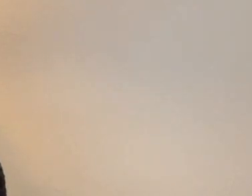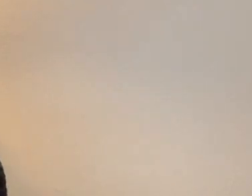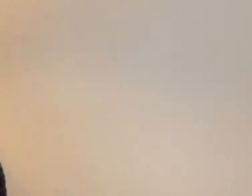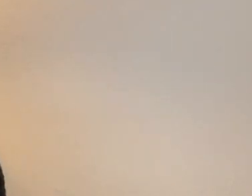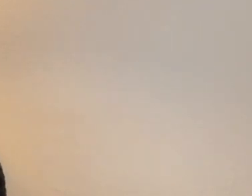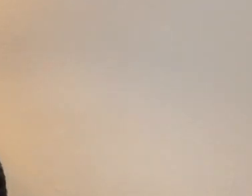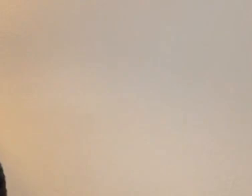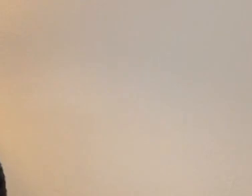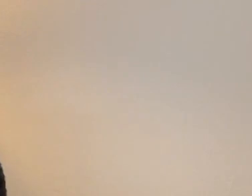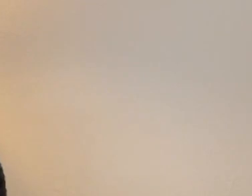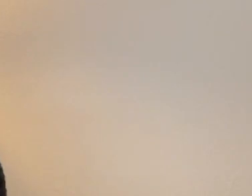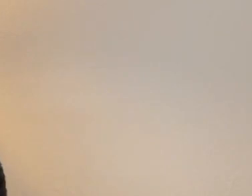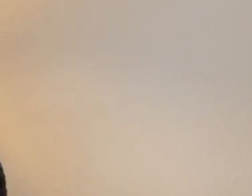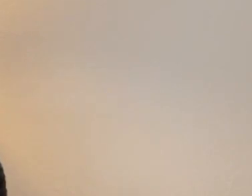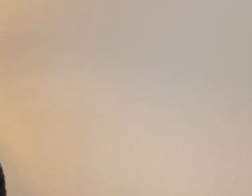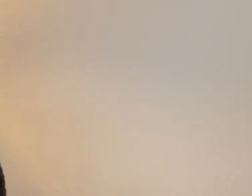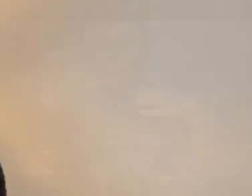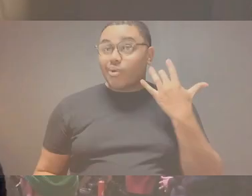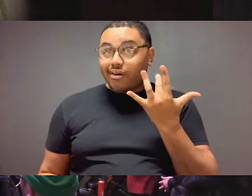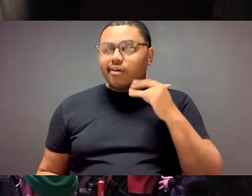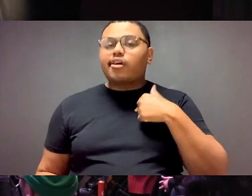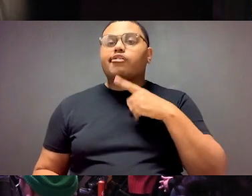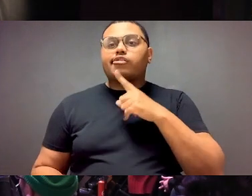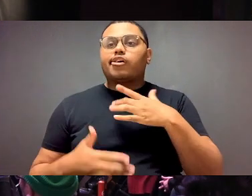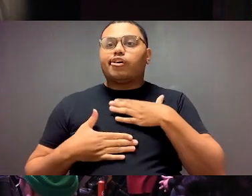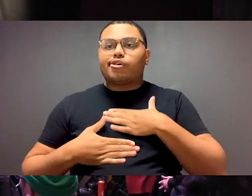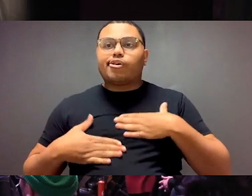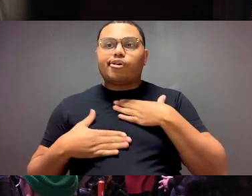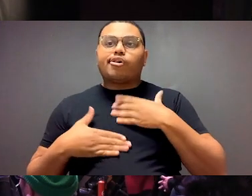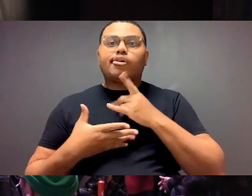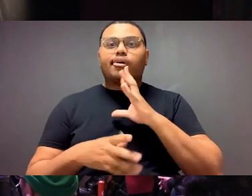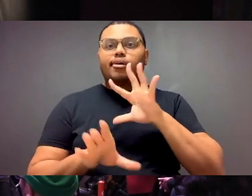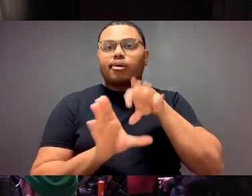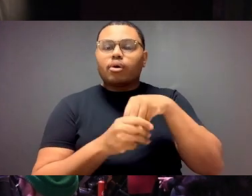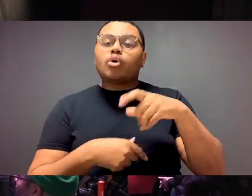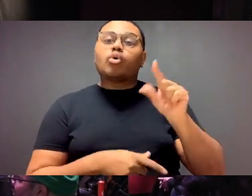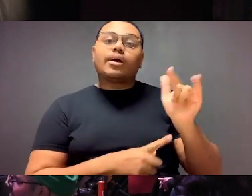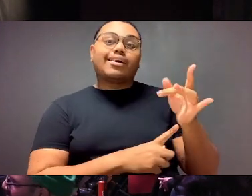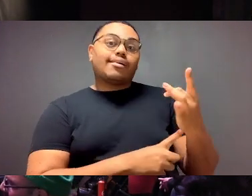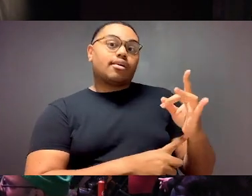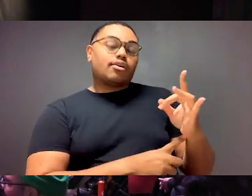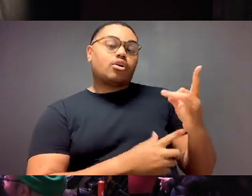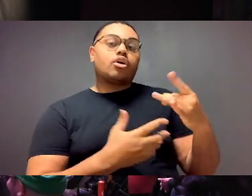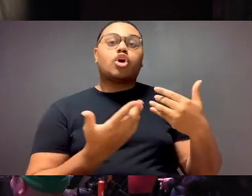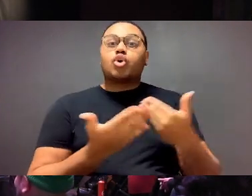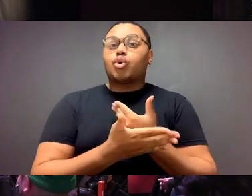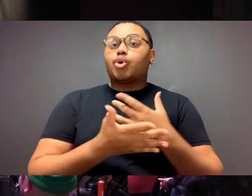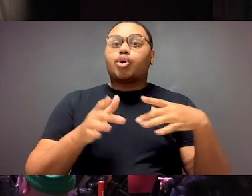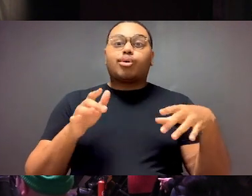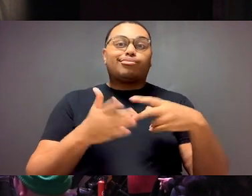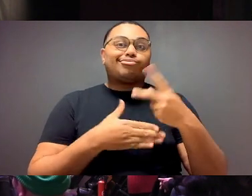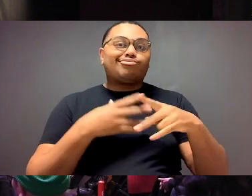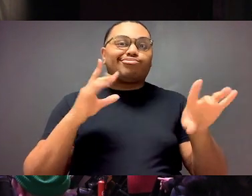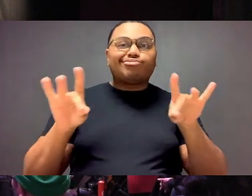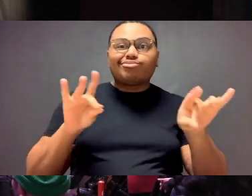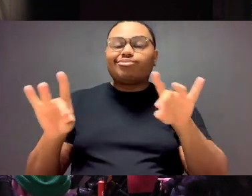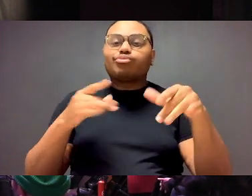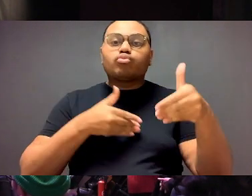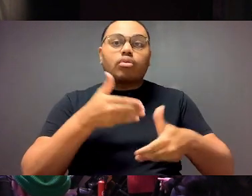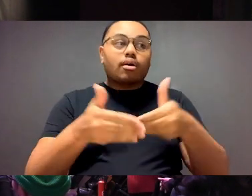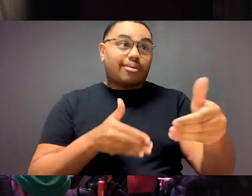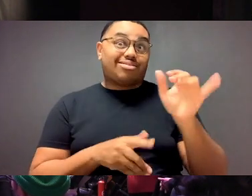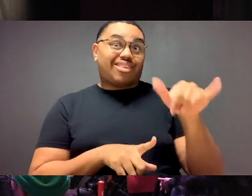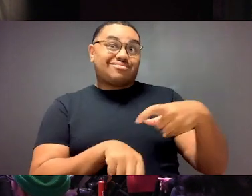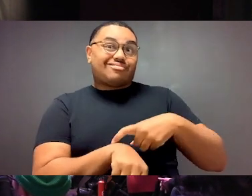because I really enjoyed participating in the 2018 new programming selection process. I was an applicant at the time who had submitted